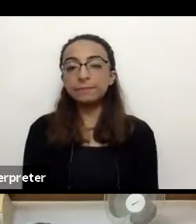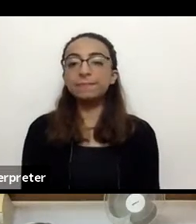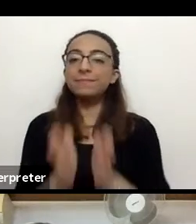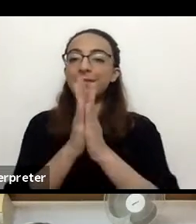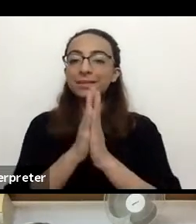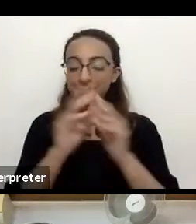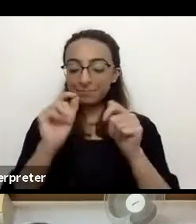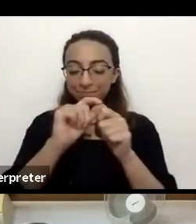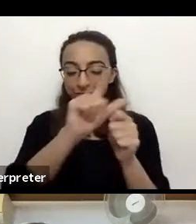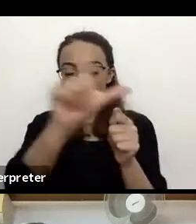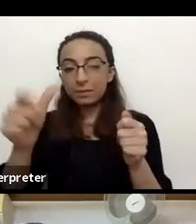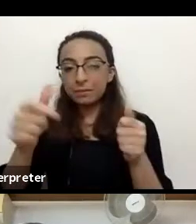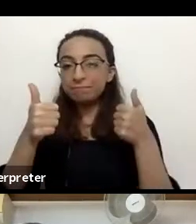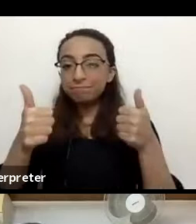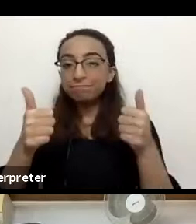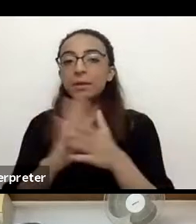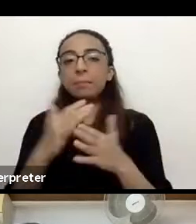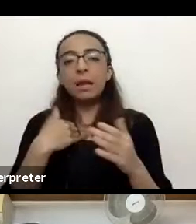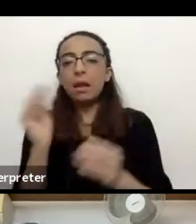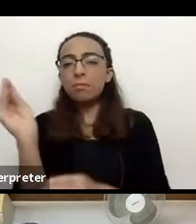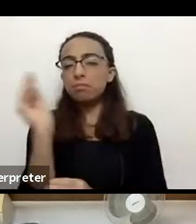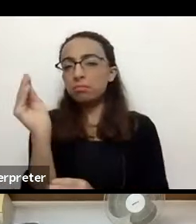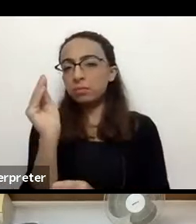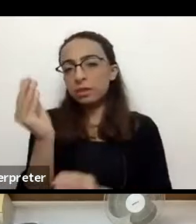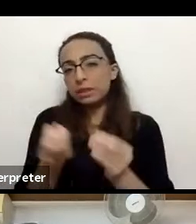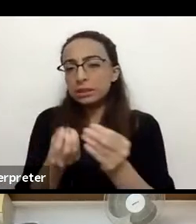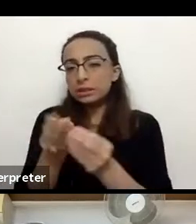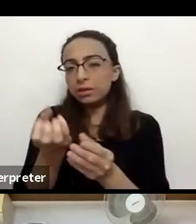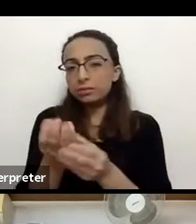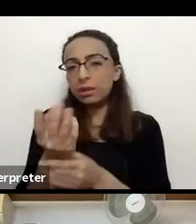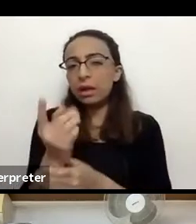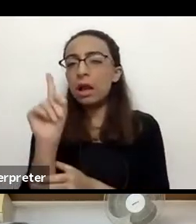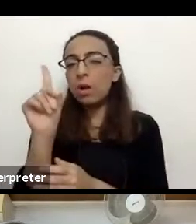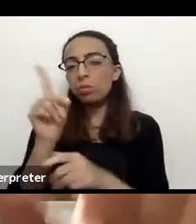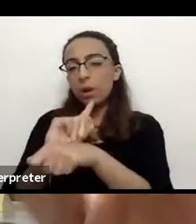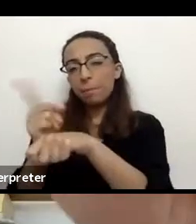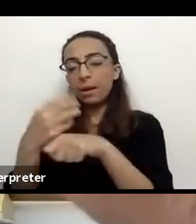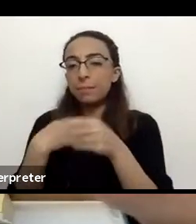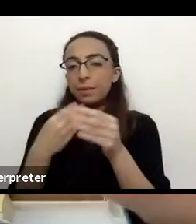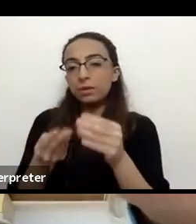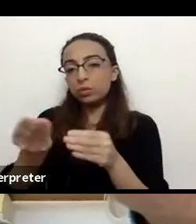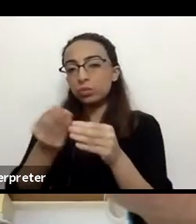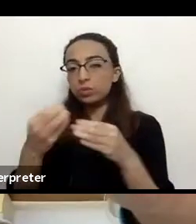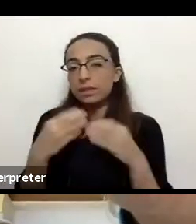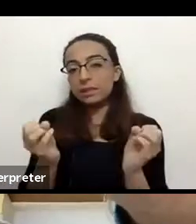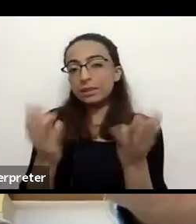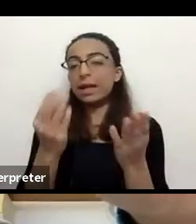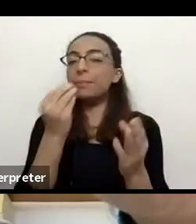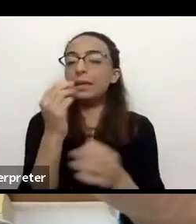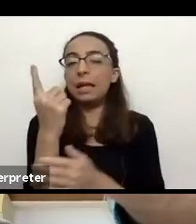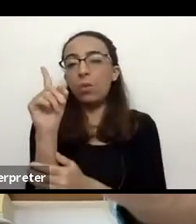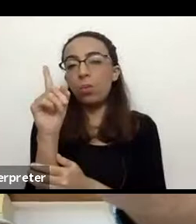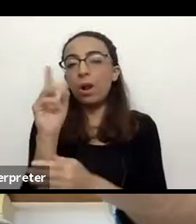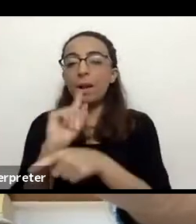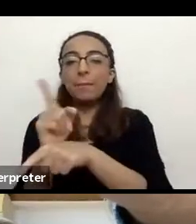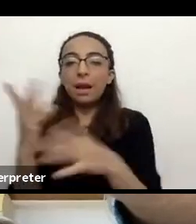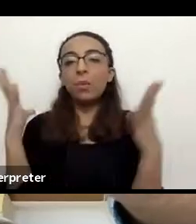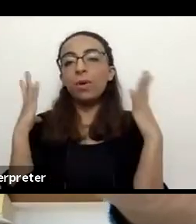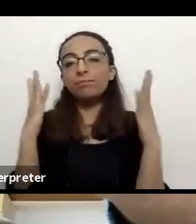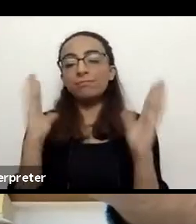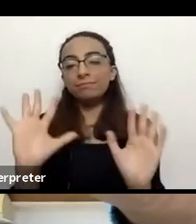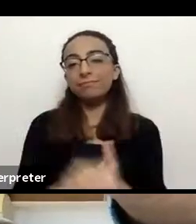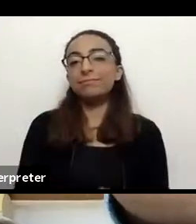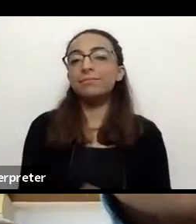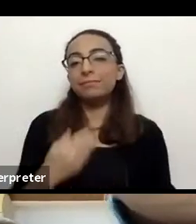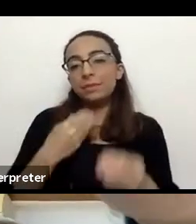Namaskar, everybody. I think we should be starting in about a minute or so from now. So please bear with us.